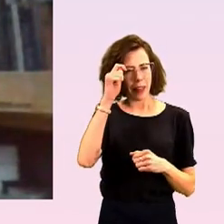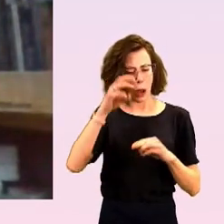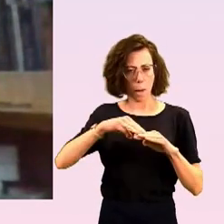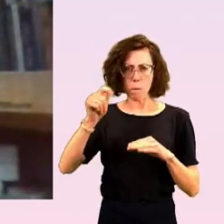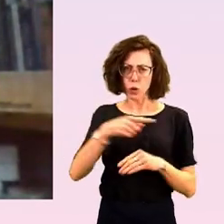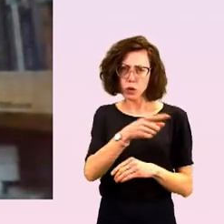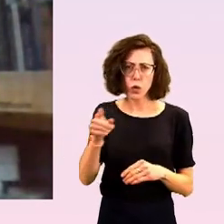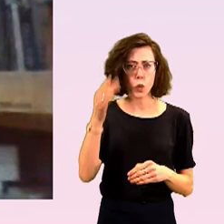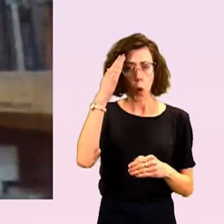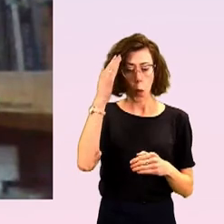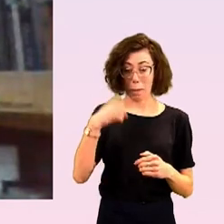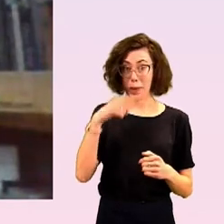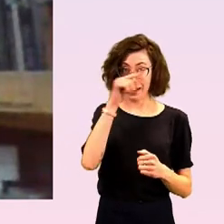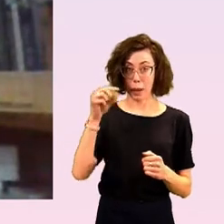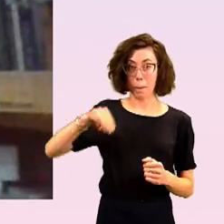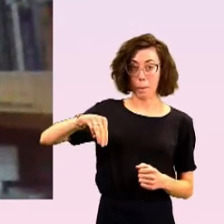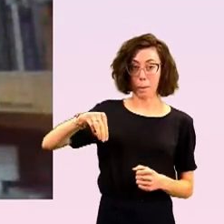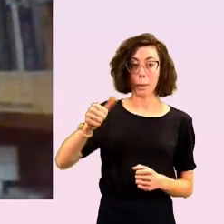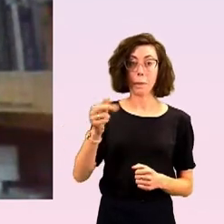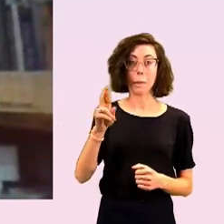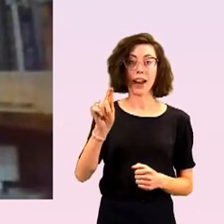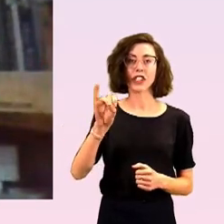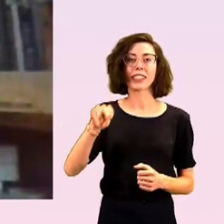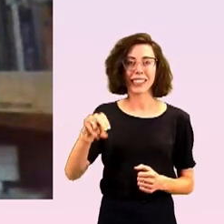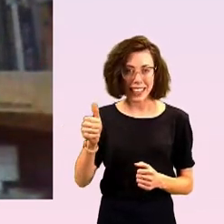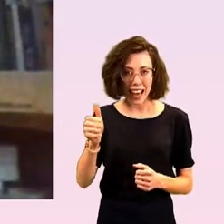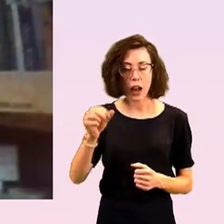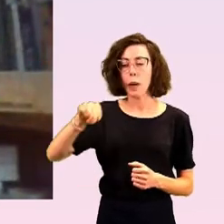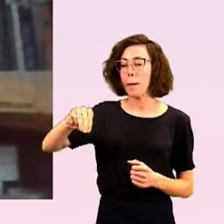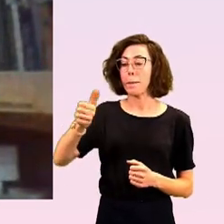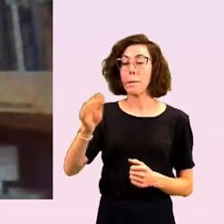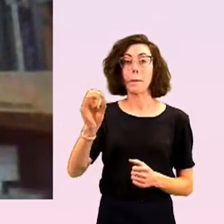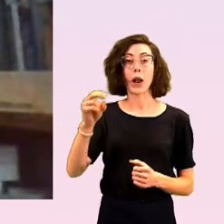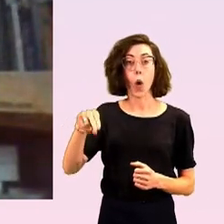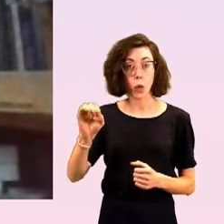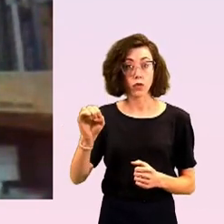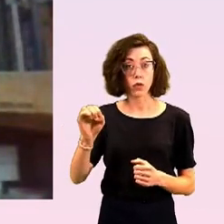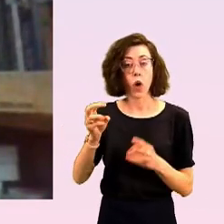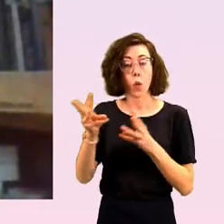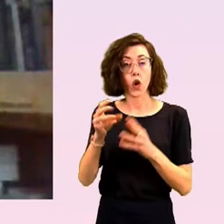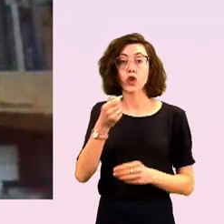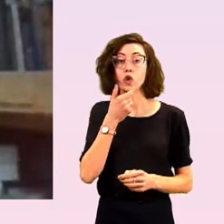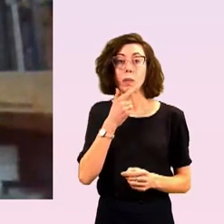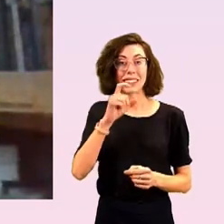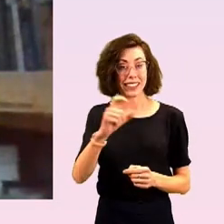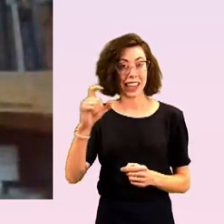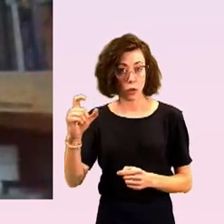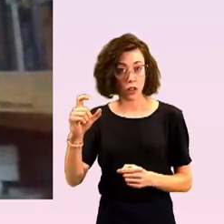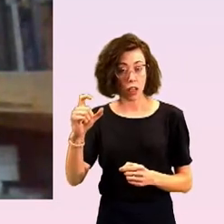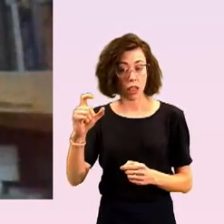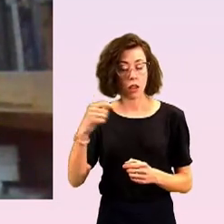that I'm Martina Malone from Dublin City Council. I'm part of Dublin City Council's